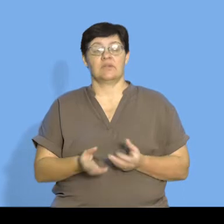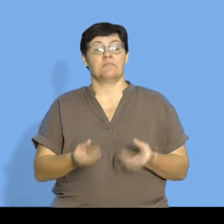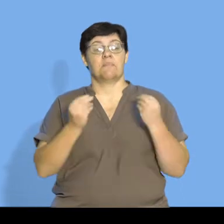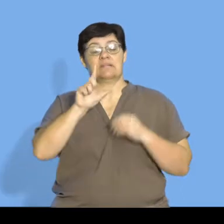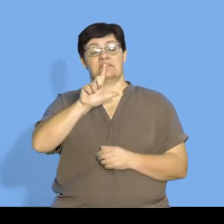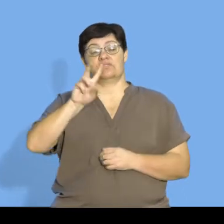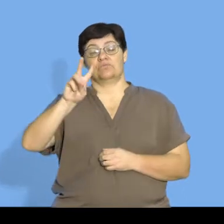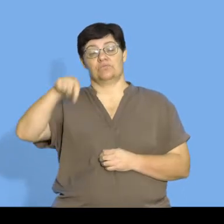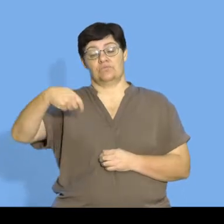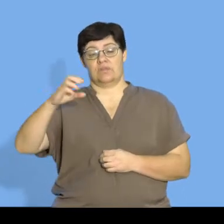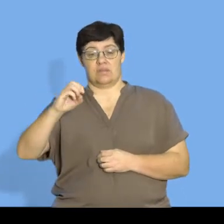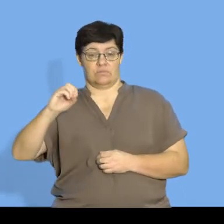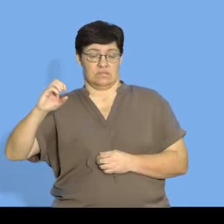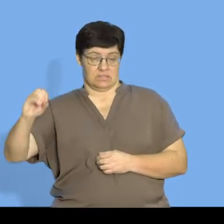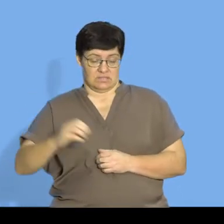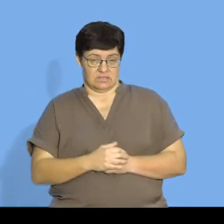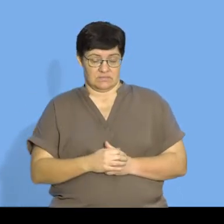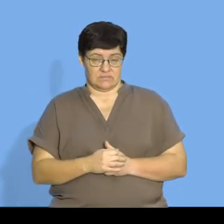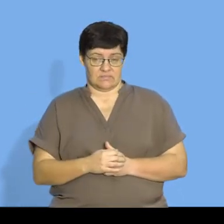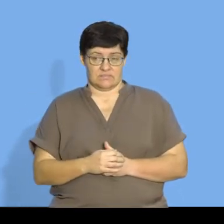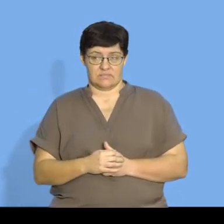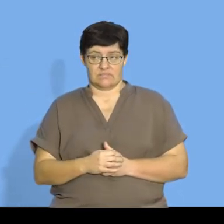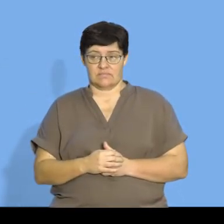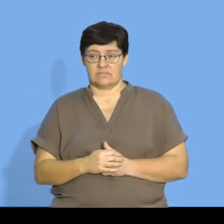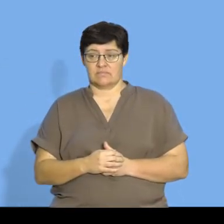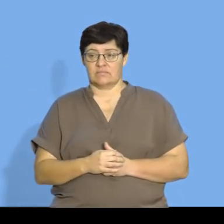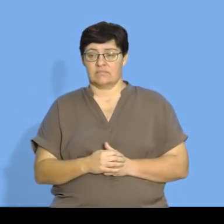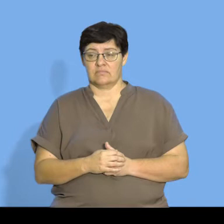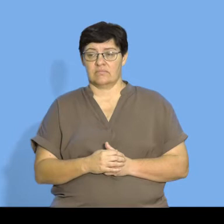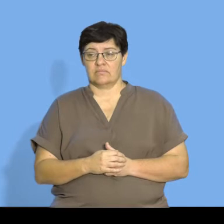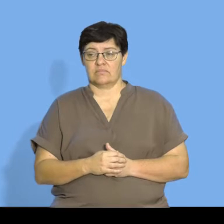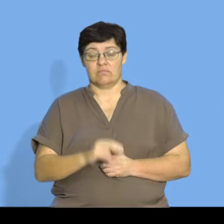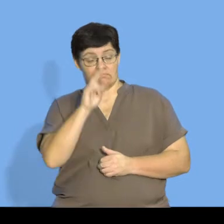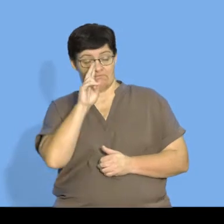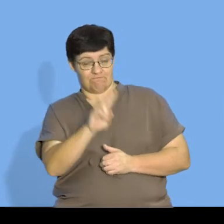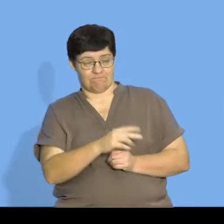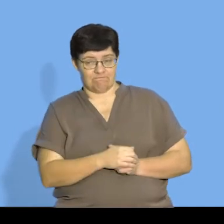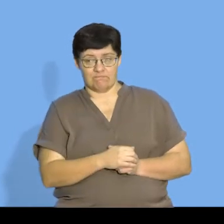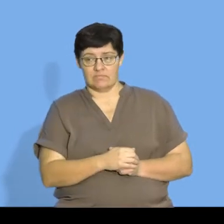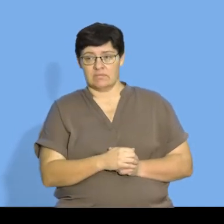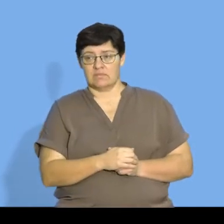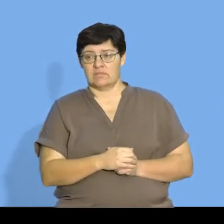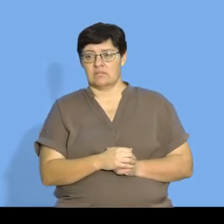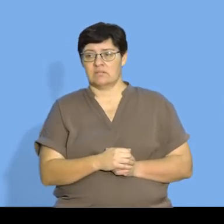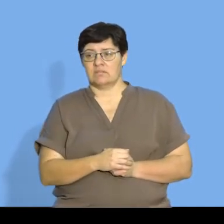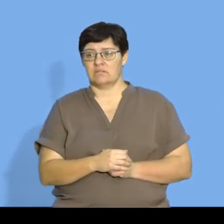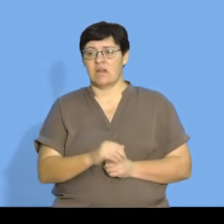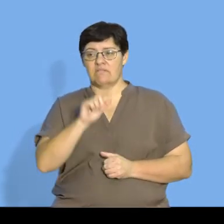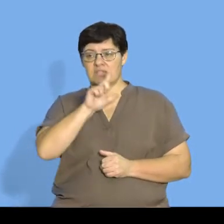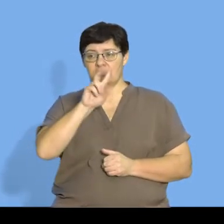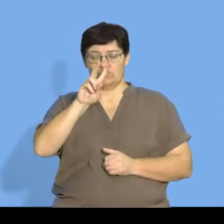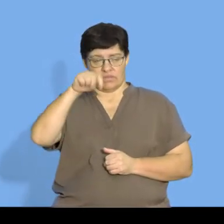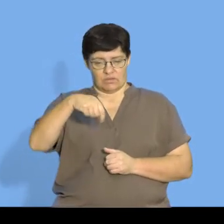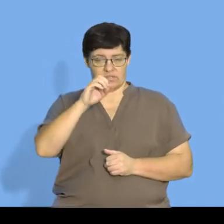and that will give me a figure of 72,000 Rand. Okay, let's do that. So we can see that that figure is